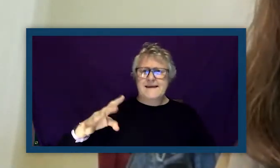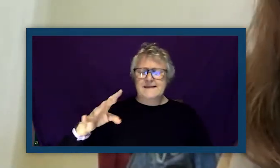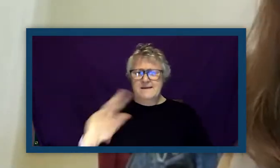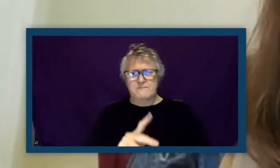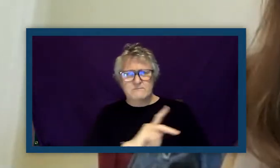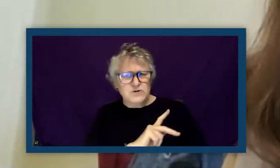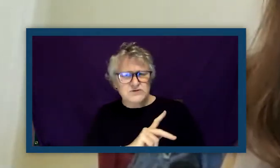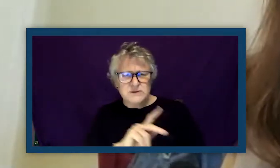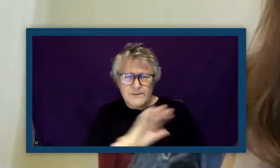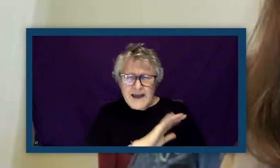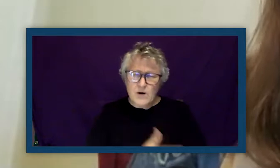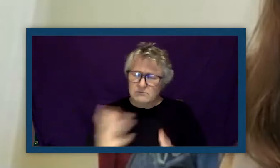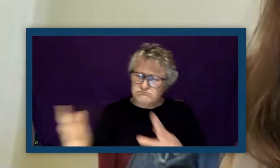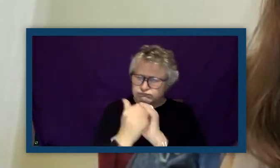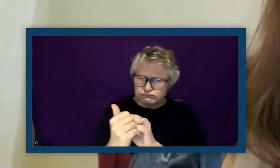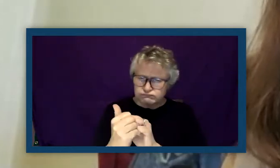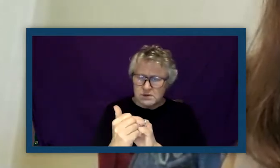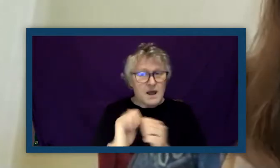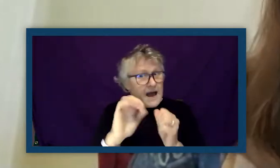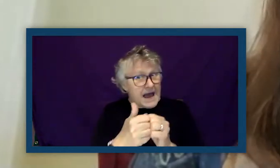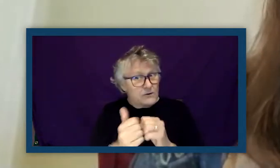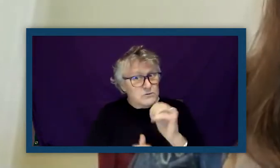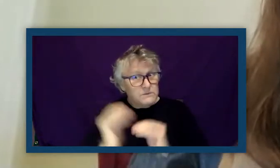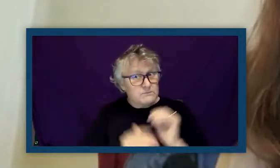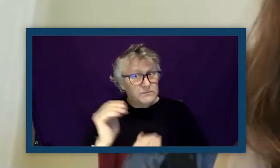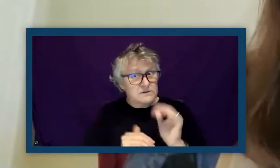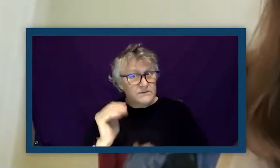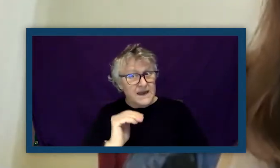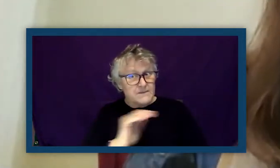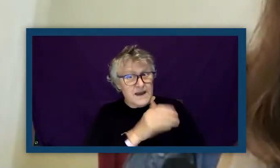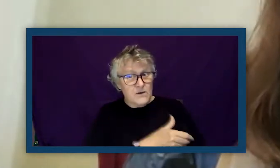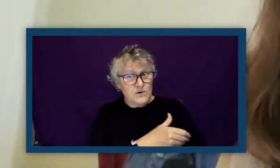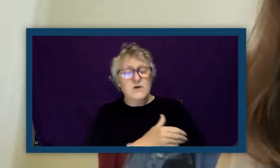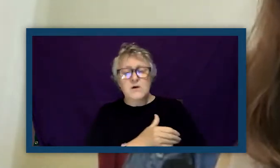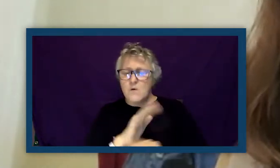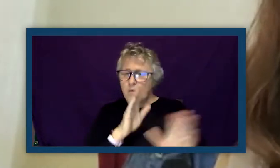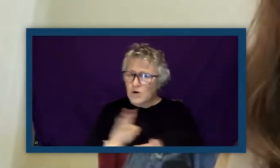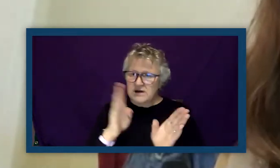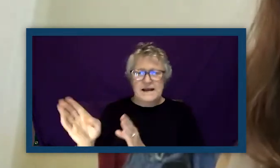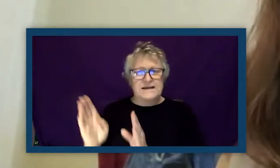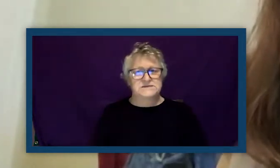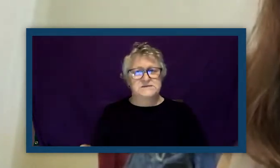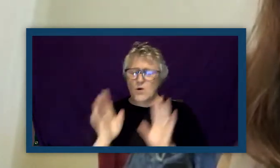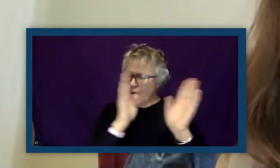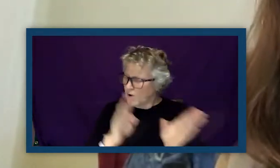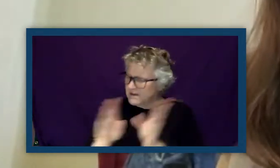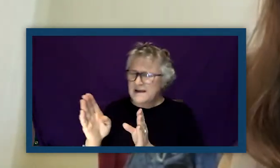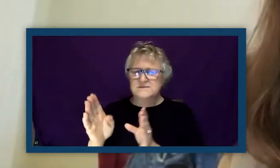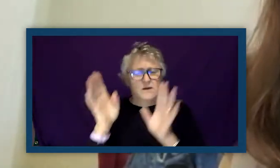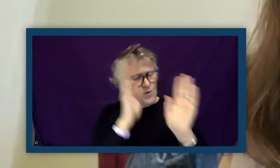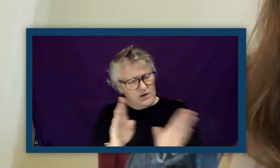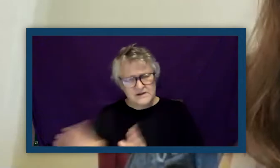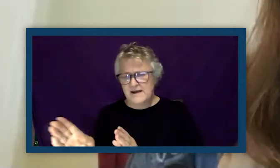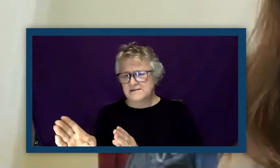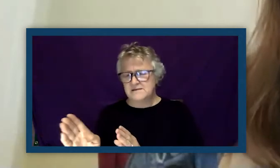power? Organize, organize, organize. The California Democratic Party is building a pathway to support